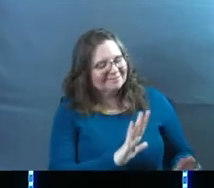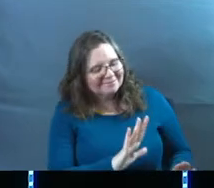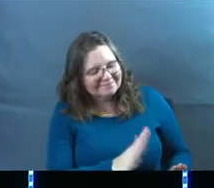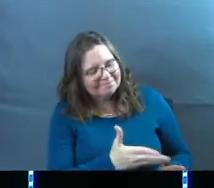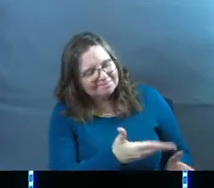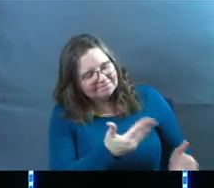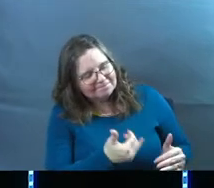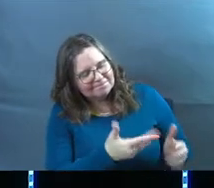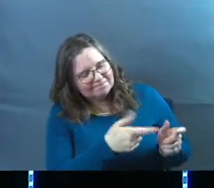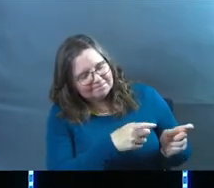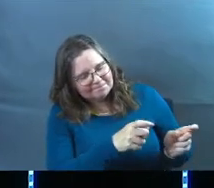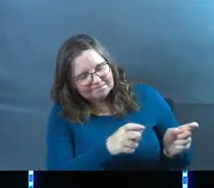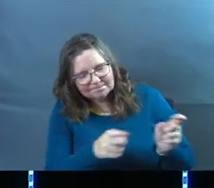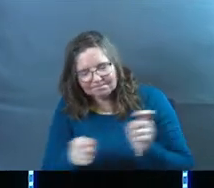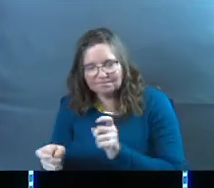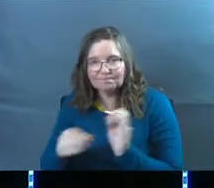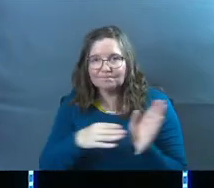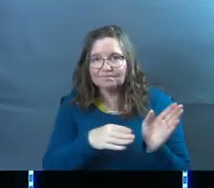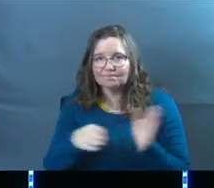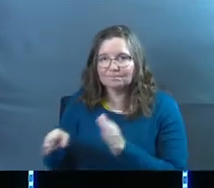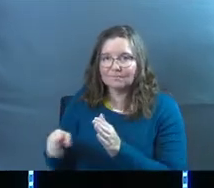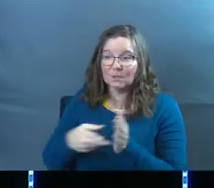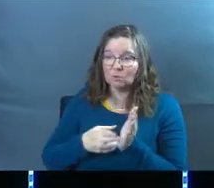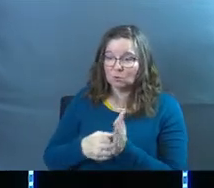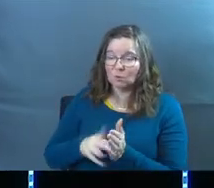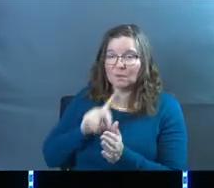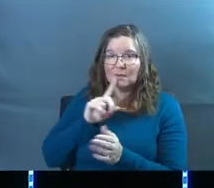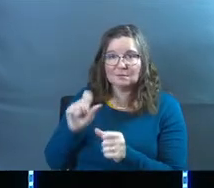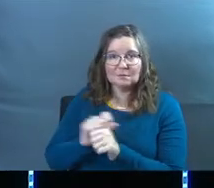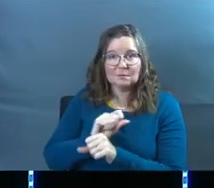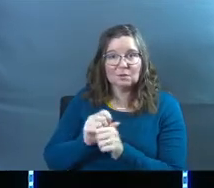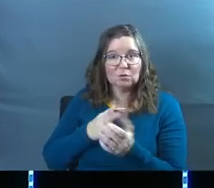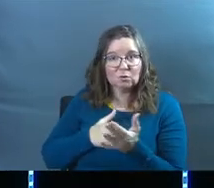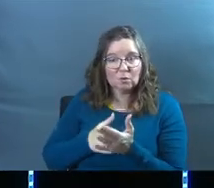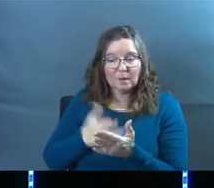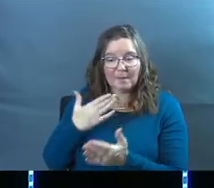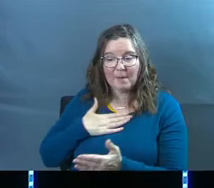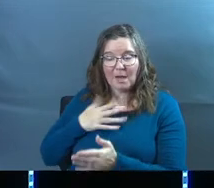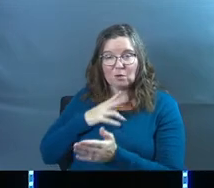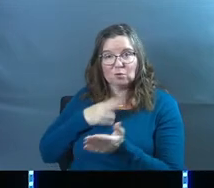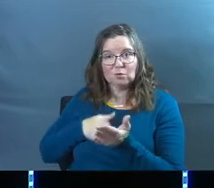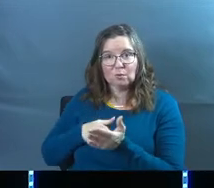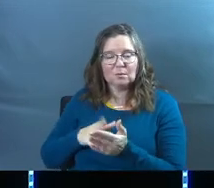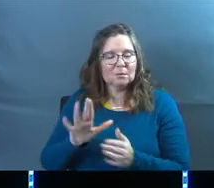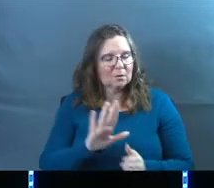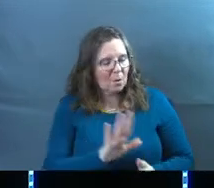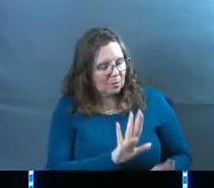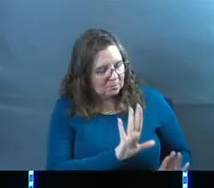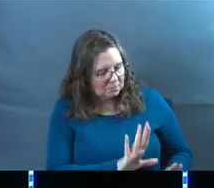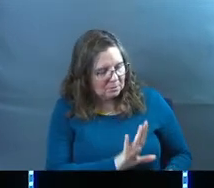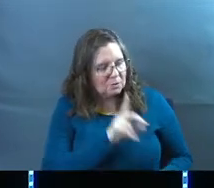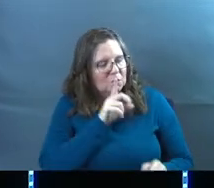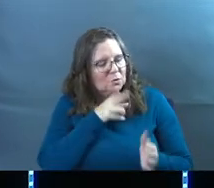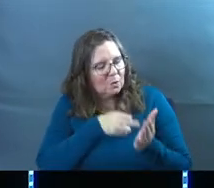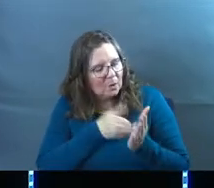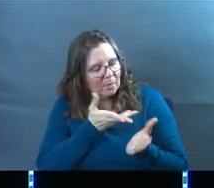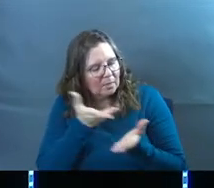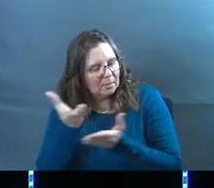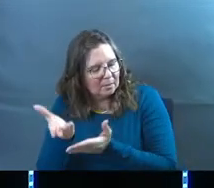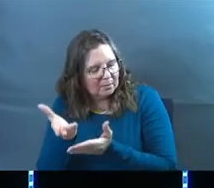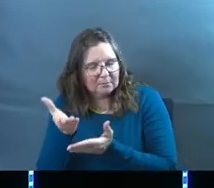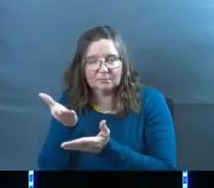no, the truth is the truth. But this is my truth. No, the truth is the